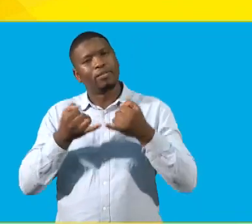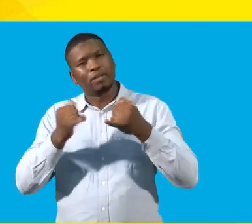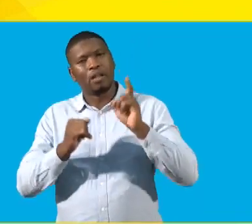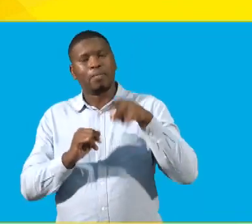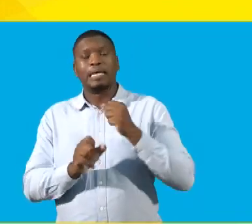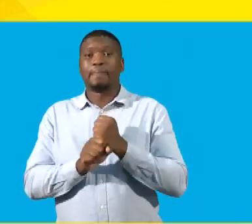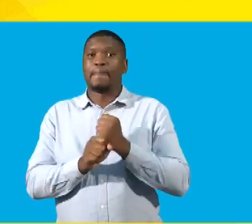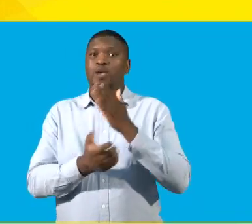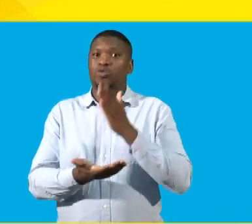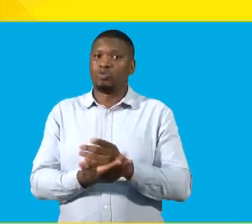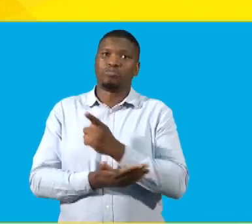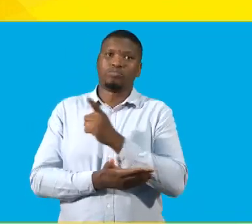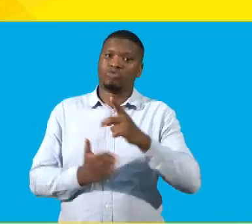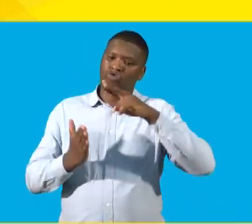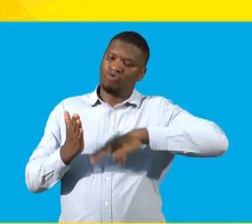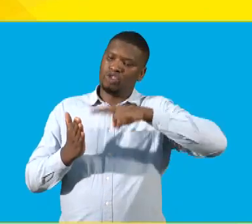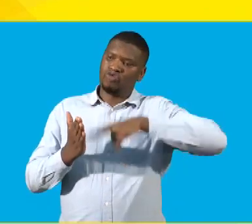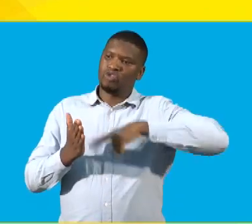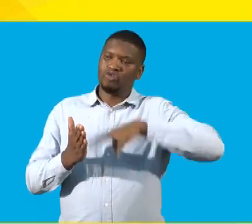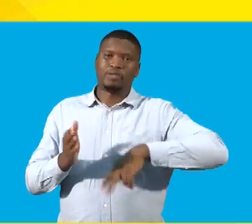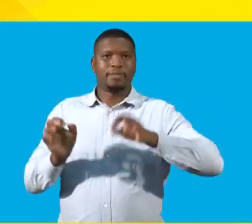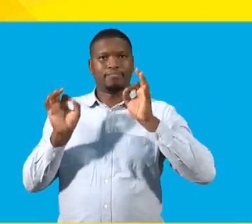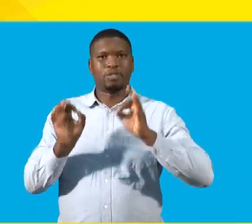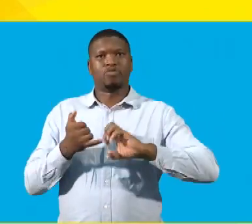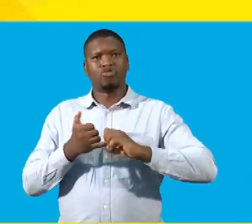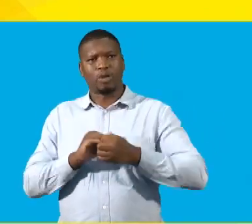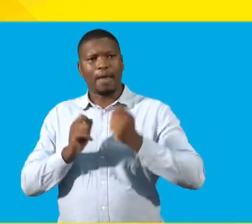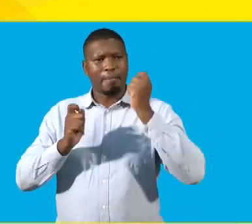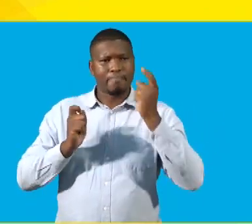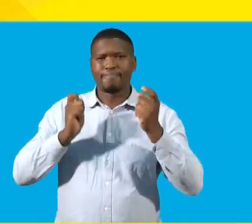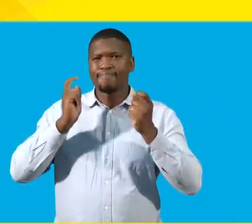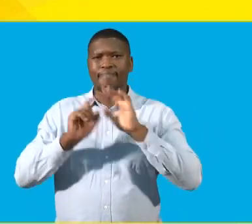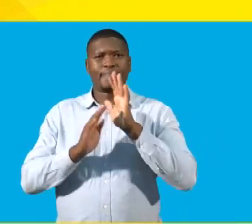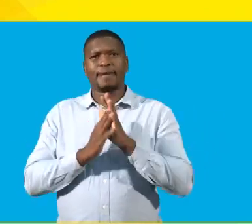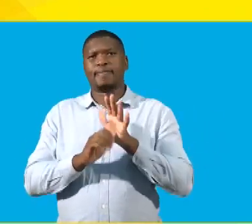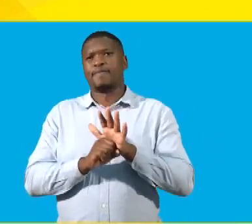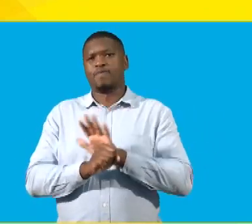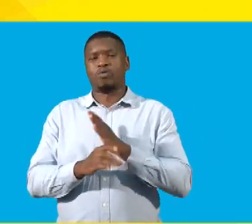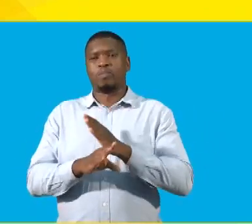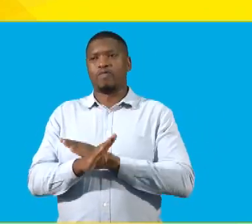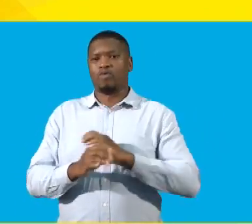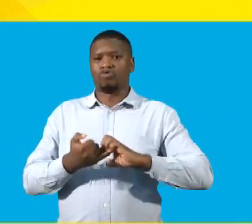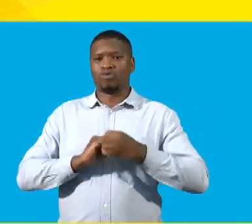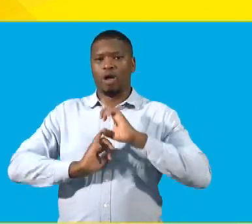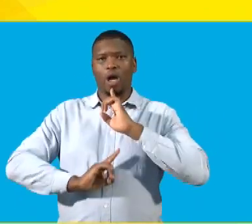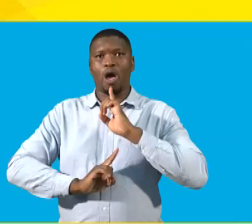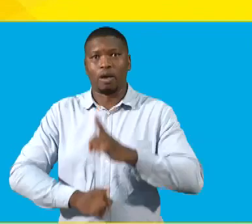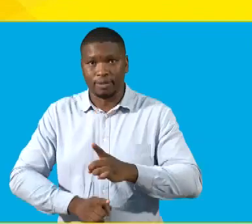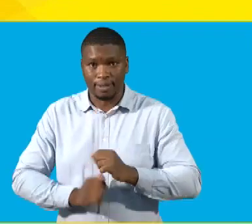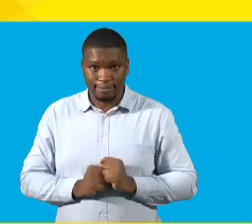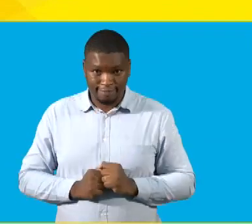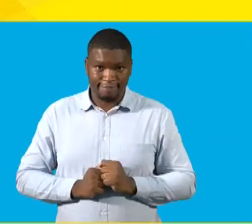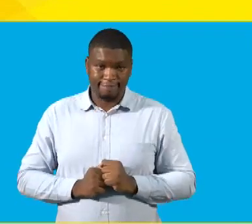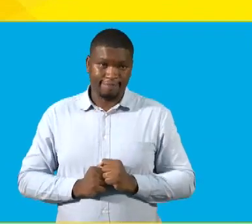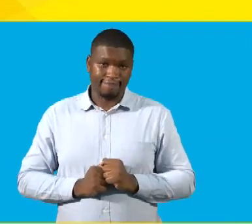important. So you need to make sure that you read the statement properly and try and understand the scenario before attempting to answer